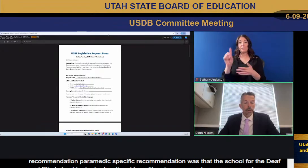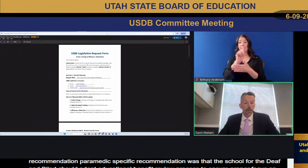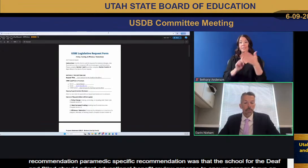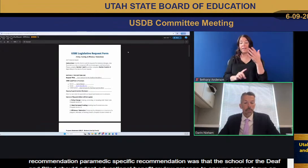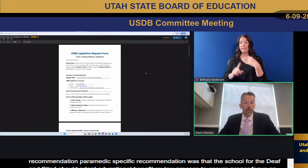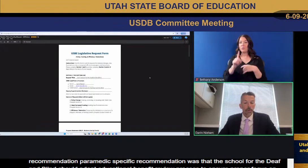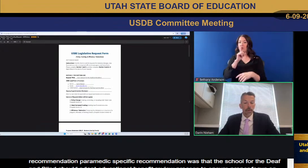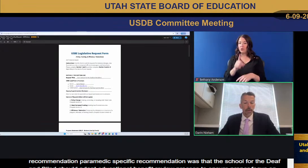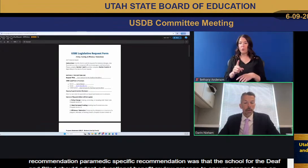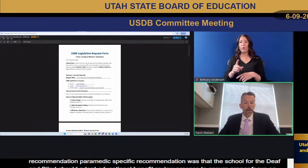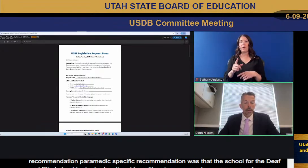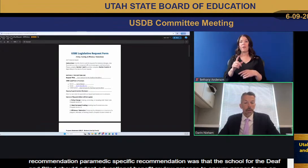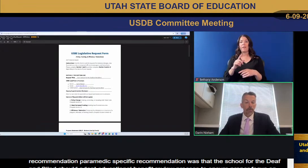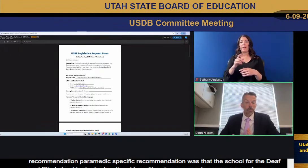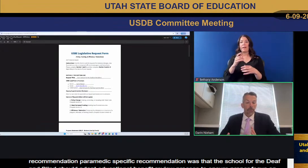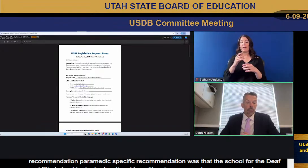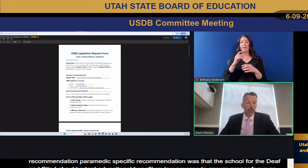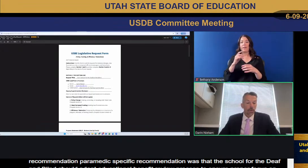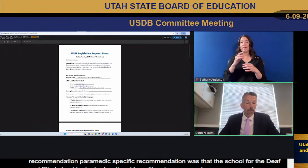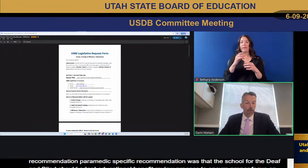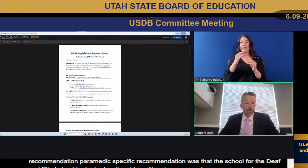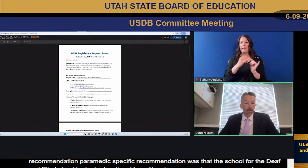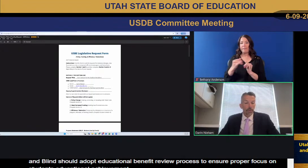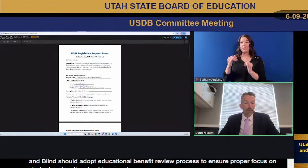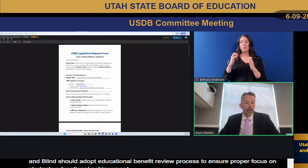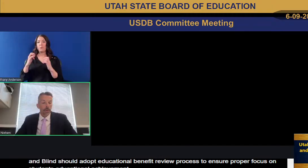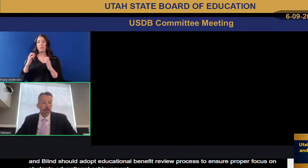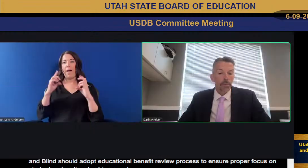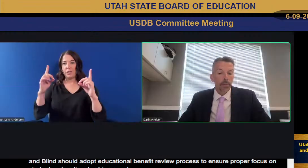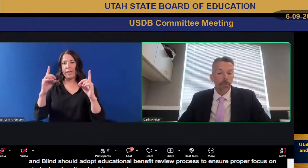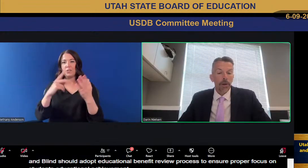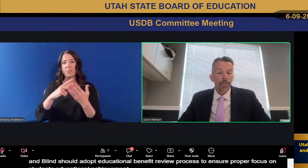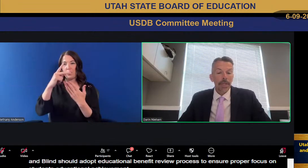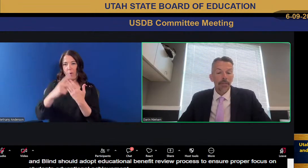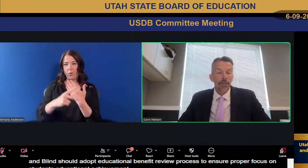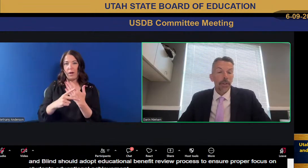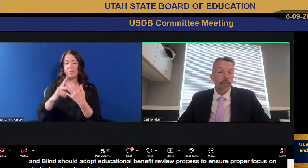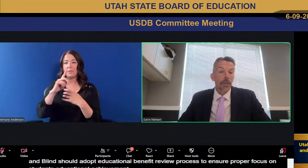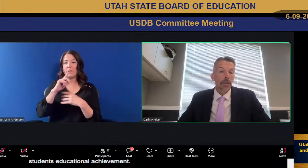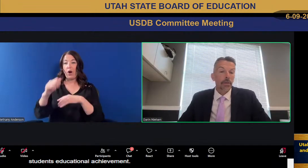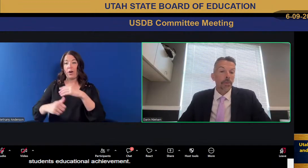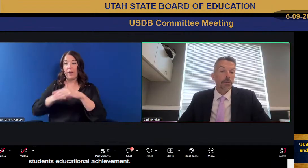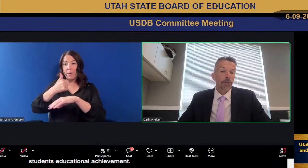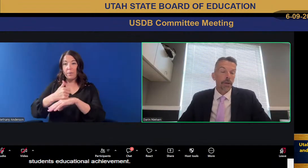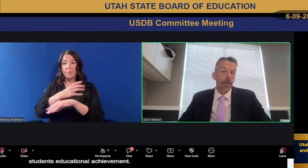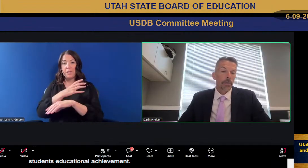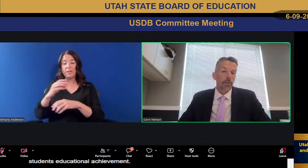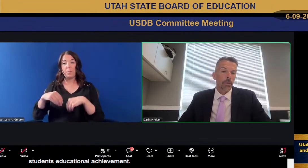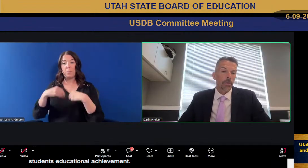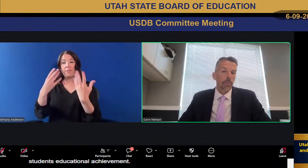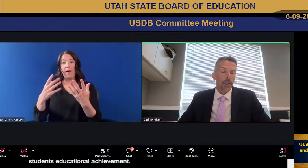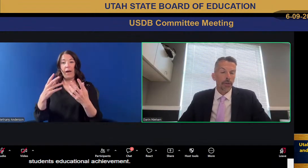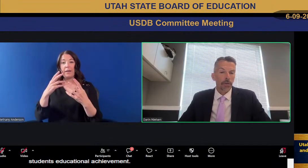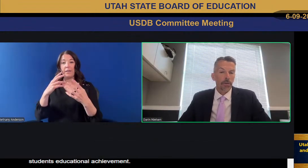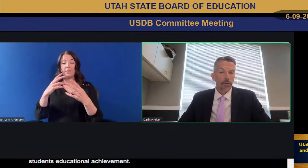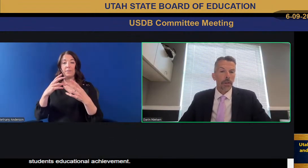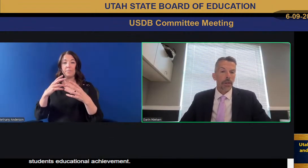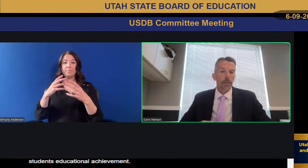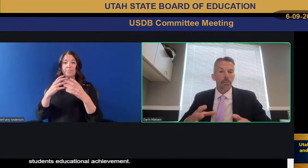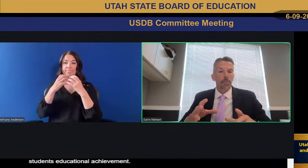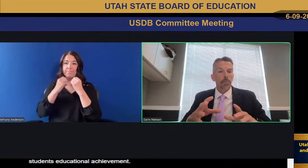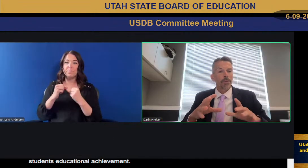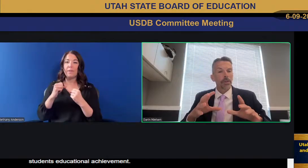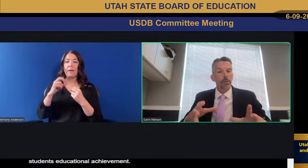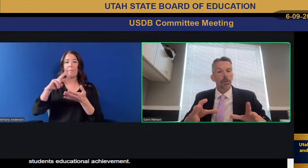education programs at our school or any school they're implemented provide meaningful educational benefit. And so there's a process of